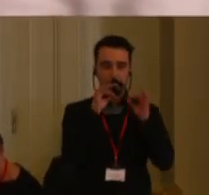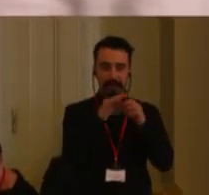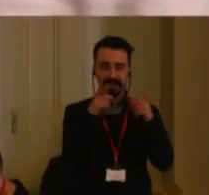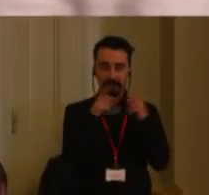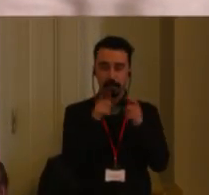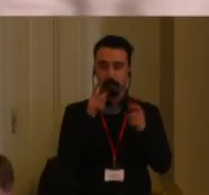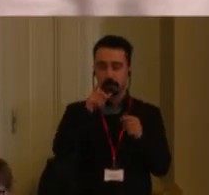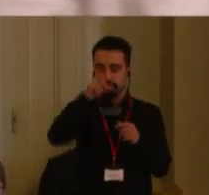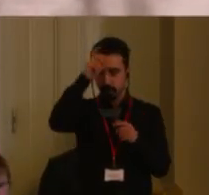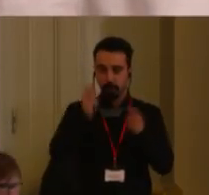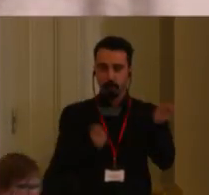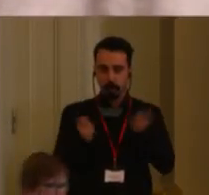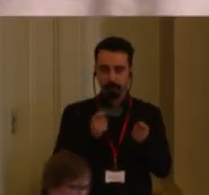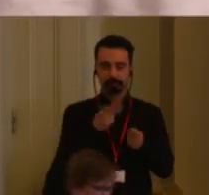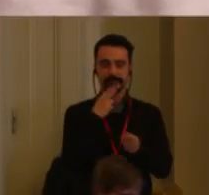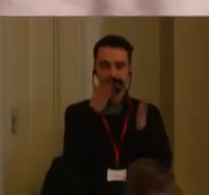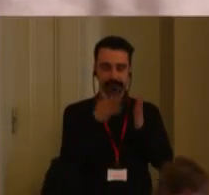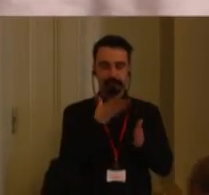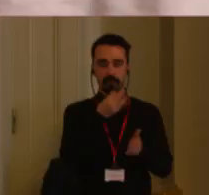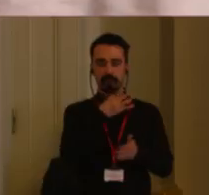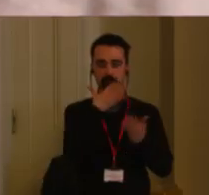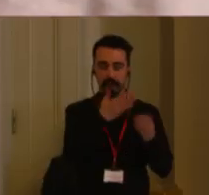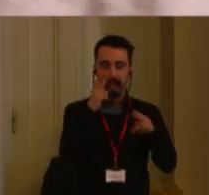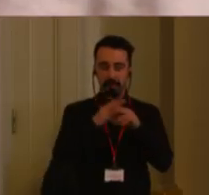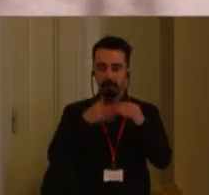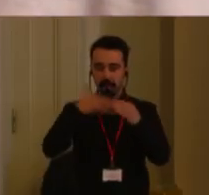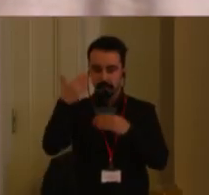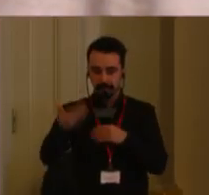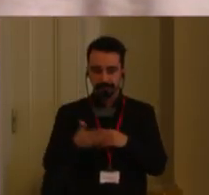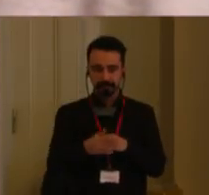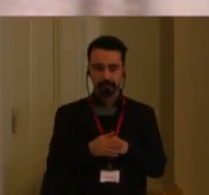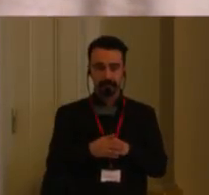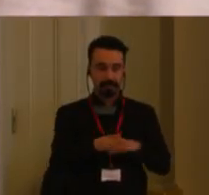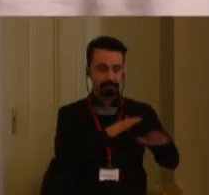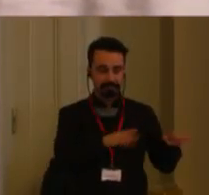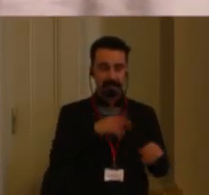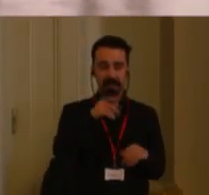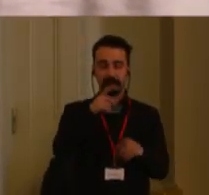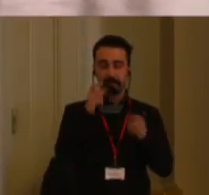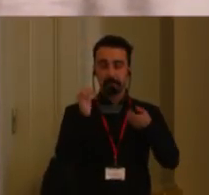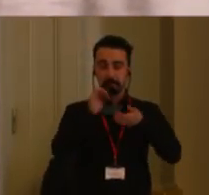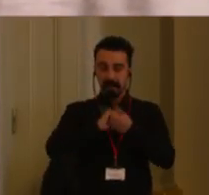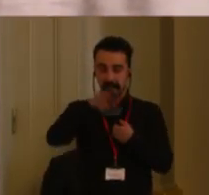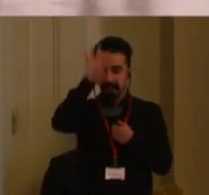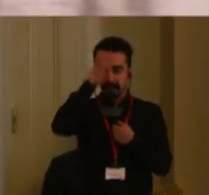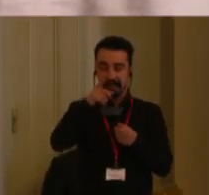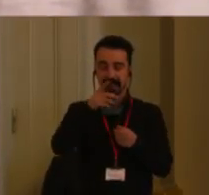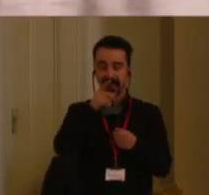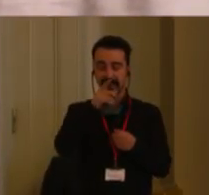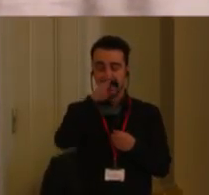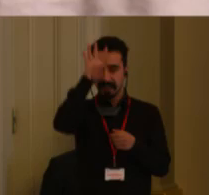Thank you to the country director, Cherry Goff, at the British Council Turkey. I now would like to